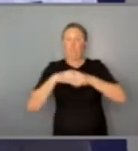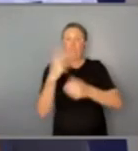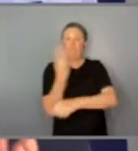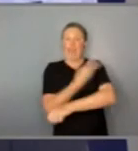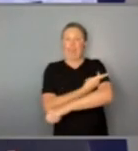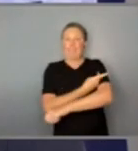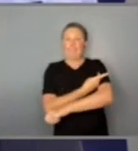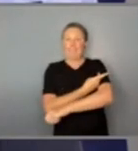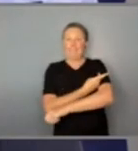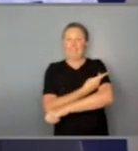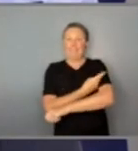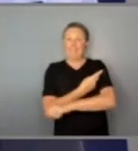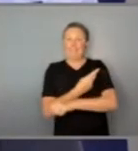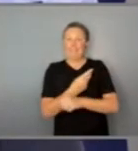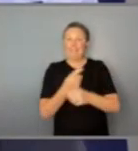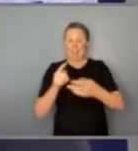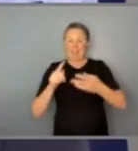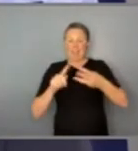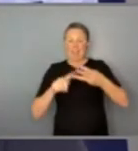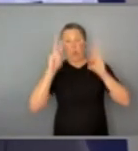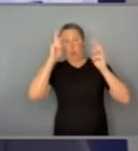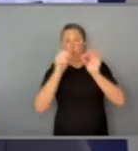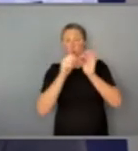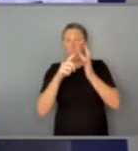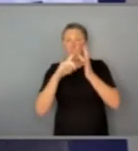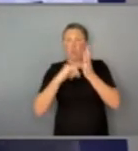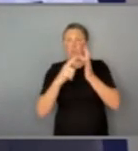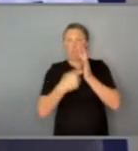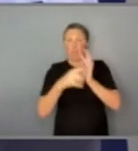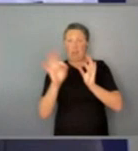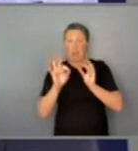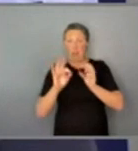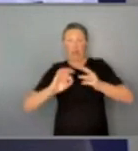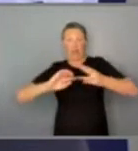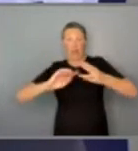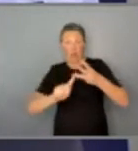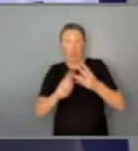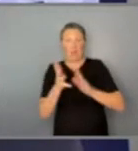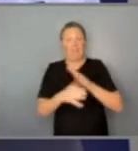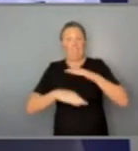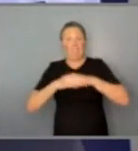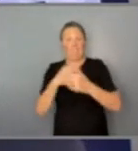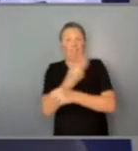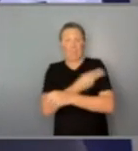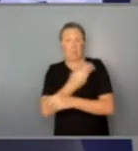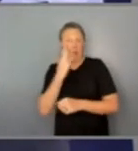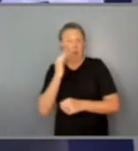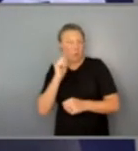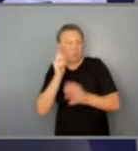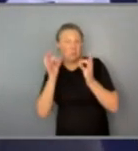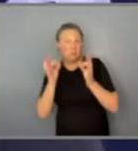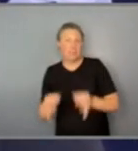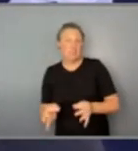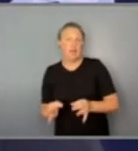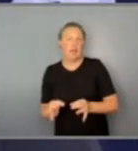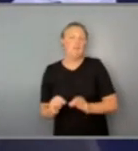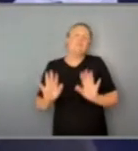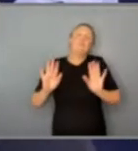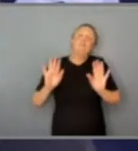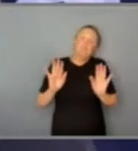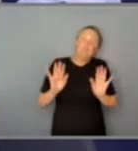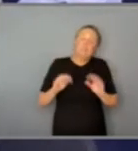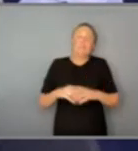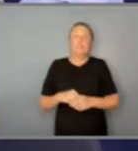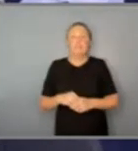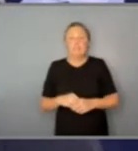There is ample numbers of people right now that need to go and get their booster, and that can be supported by the vaccination